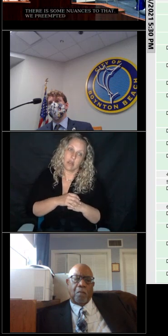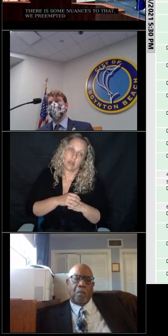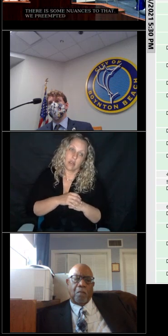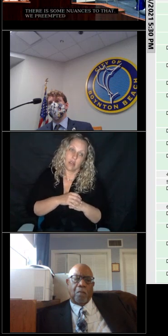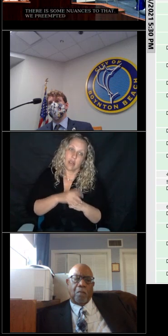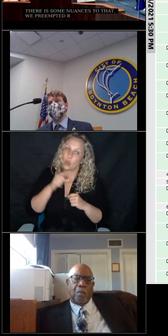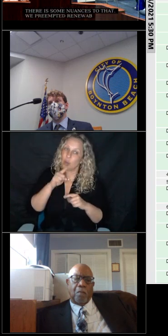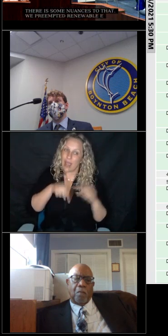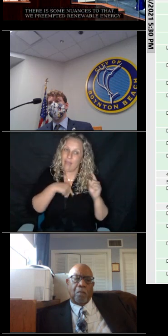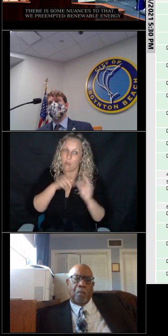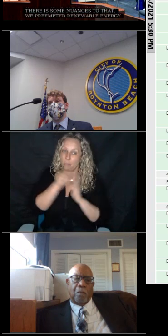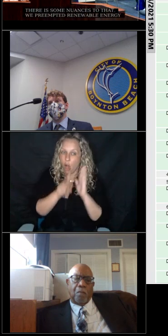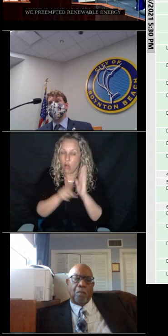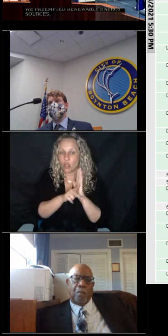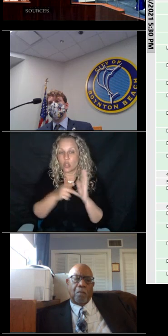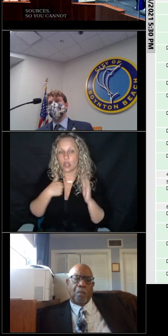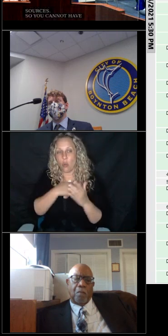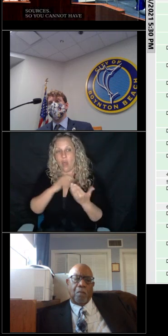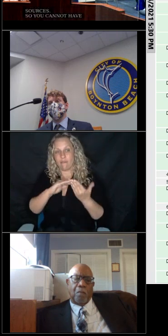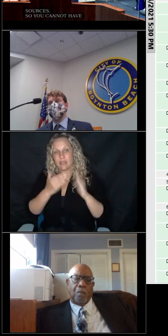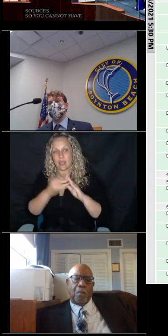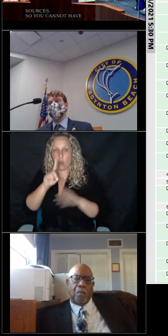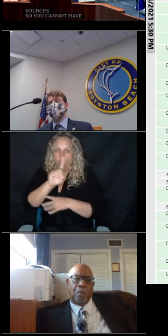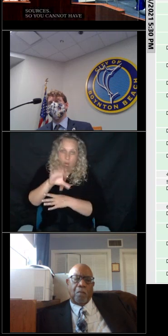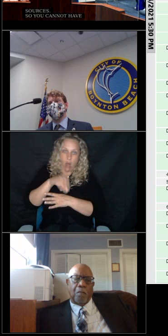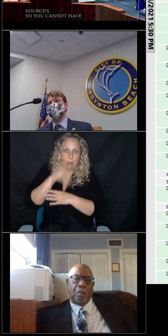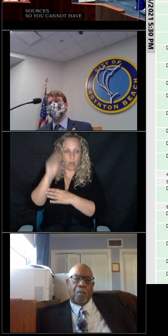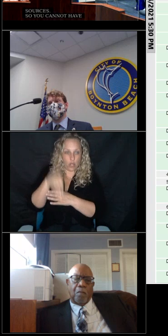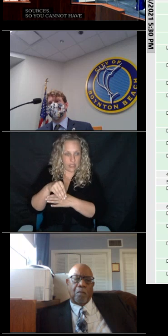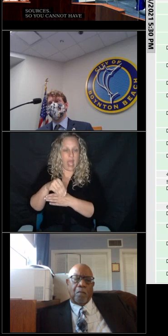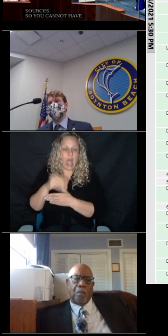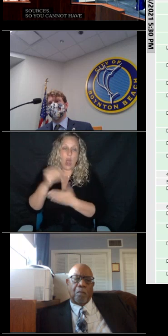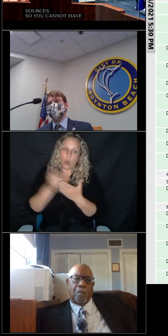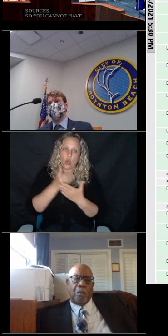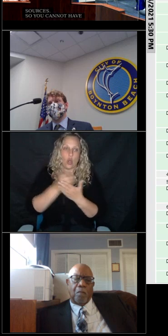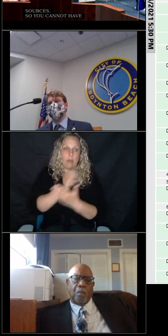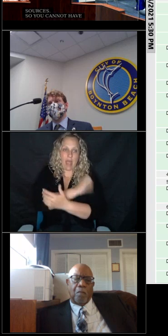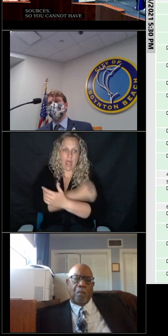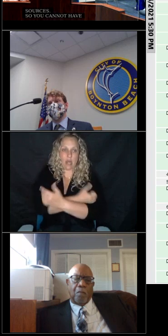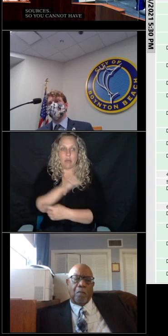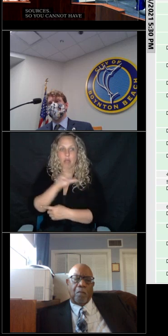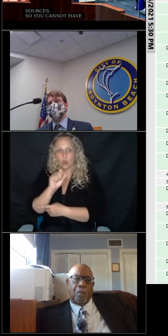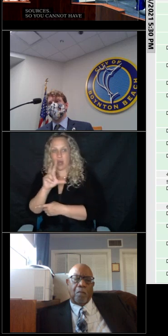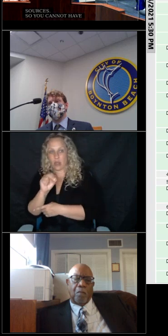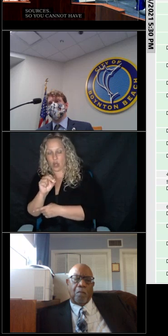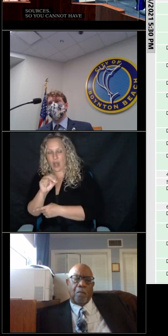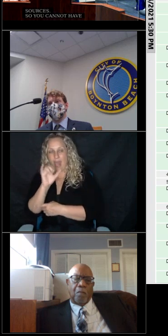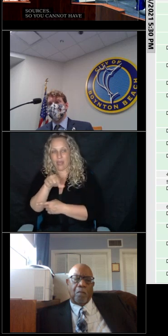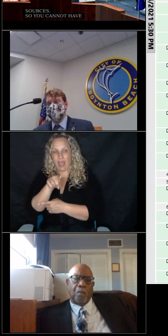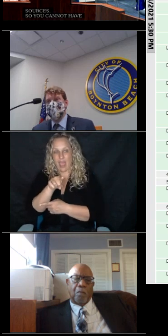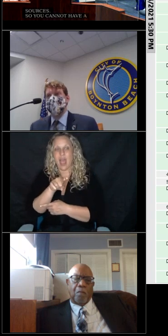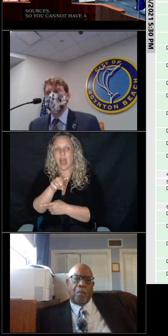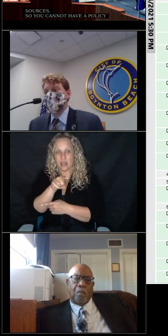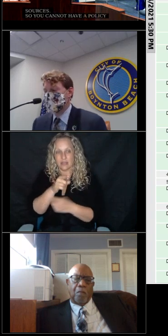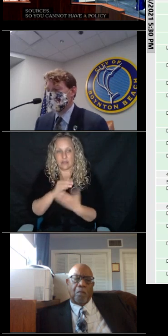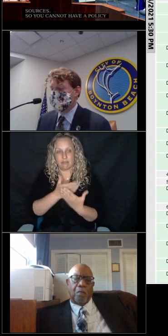don't think, of saying we want our city to be 100% renewable energy by 2030. I think that's been